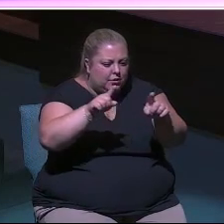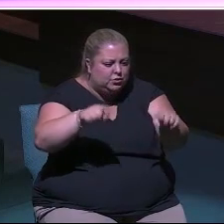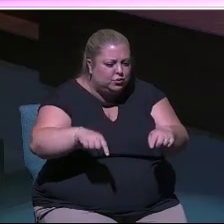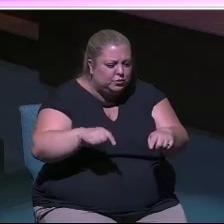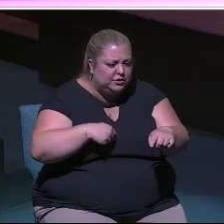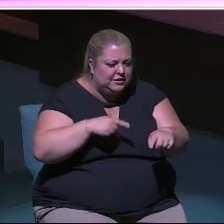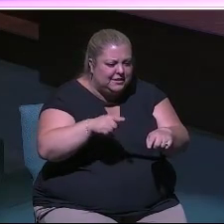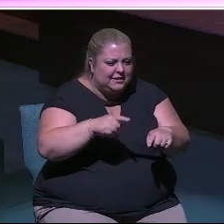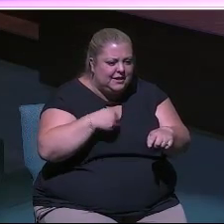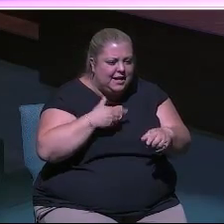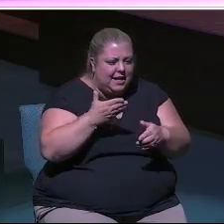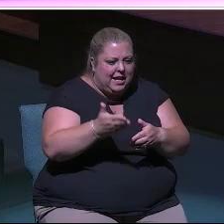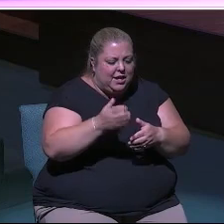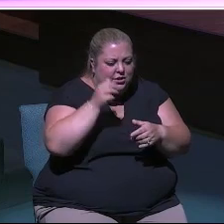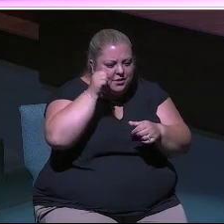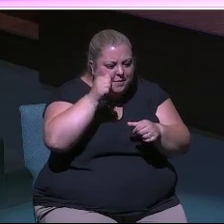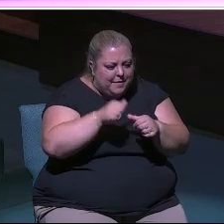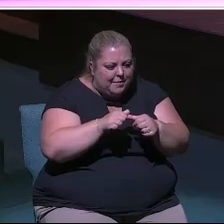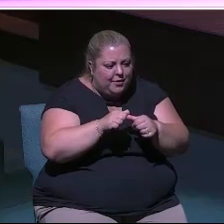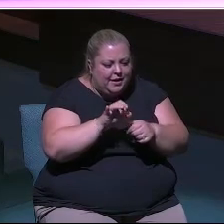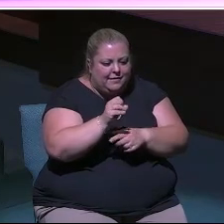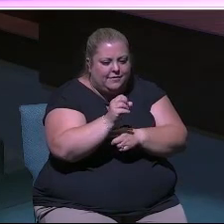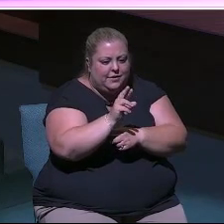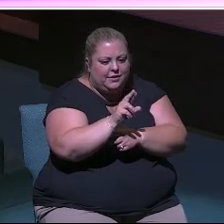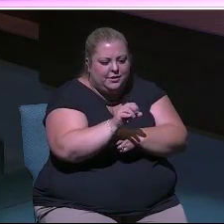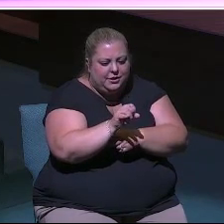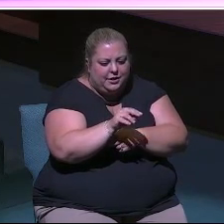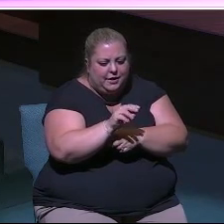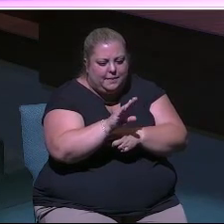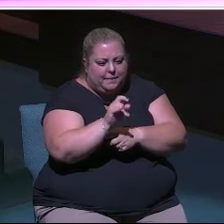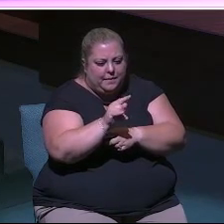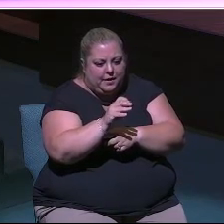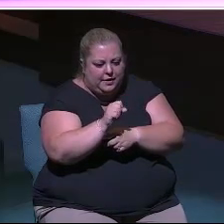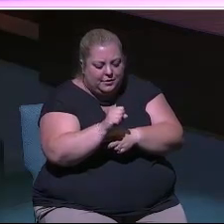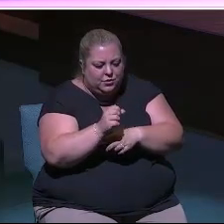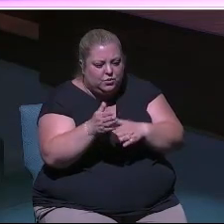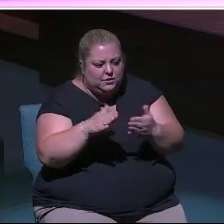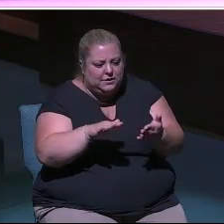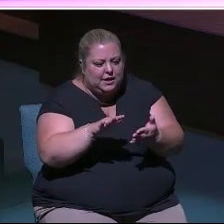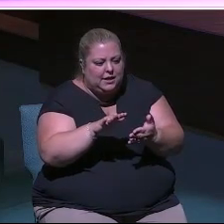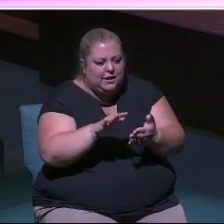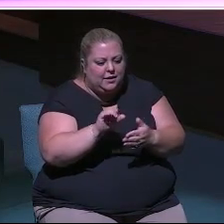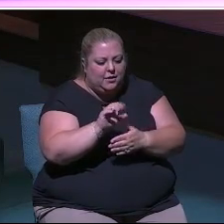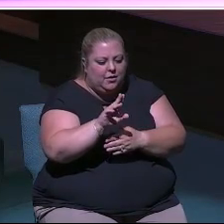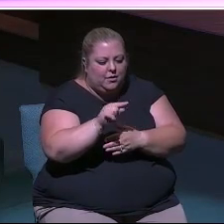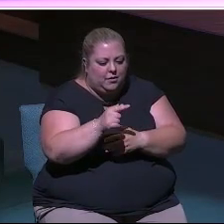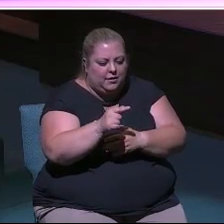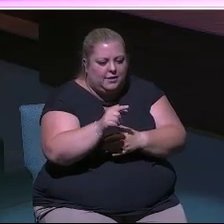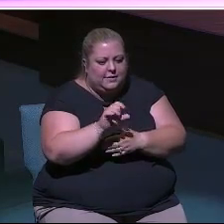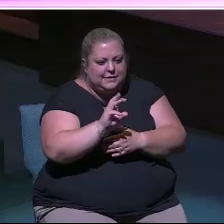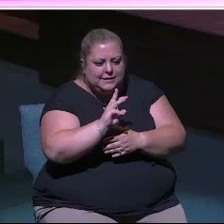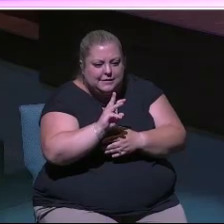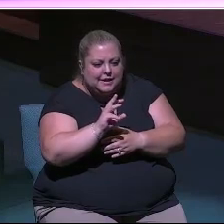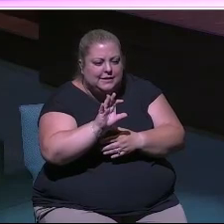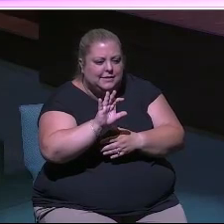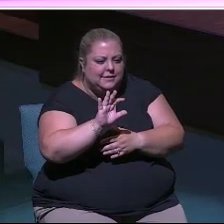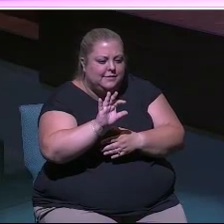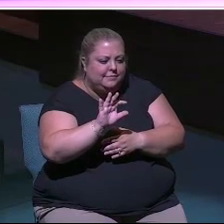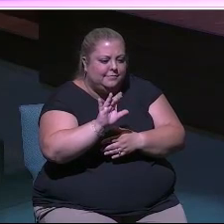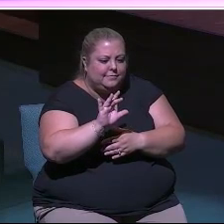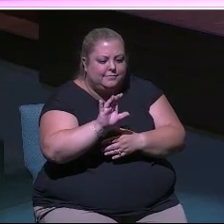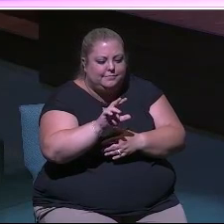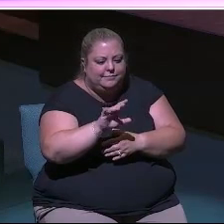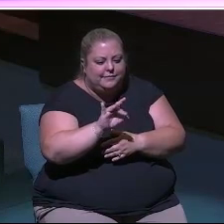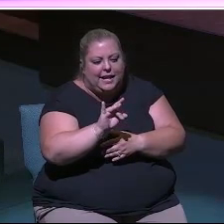to the memory of Jared Bates, who died August the 6th, 1800. That's pretty nice. His widow, age